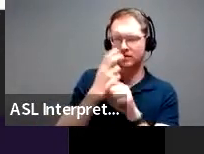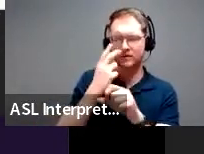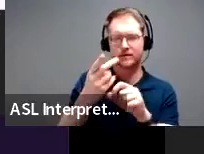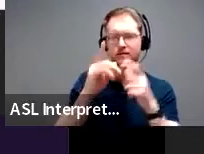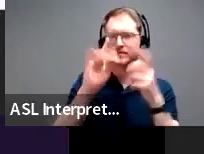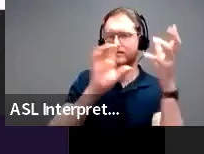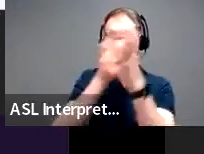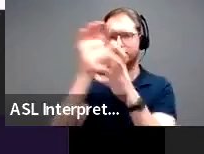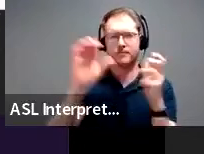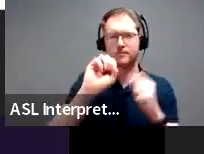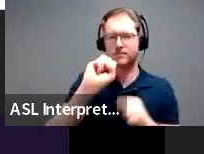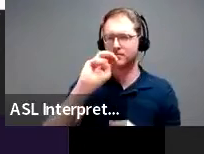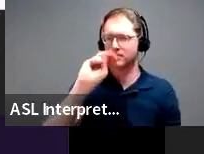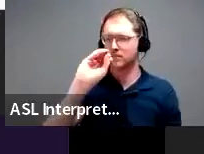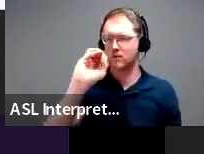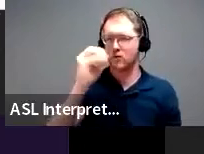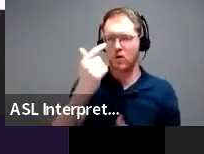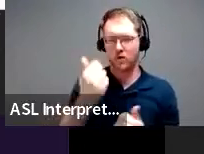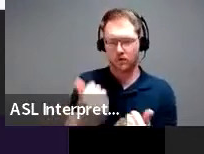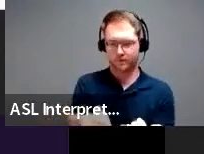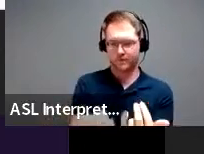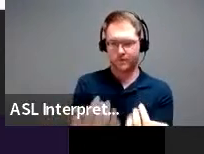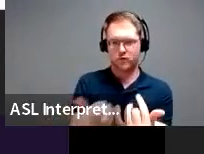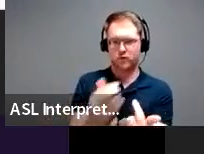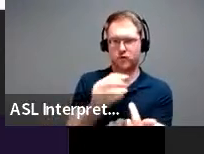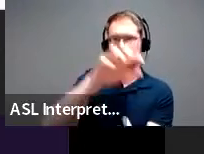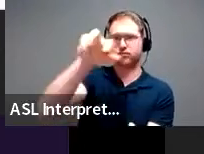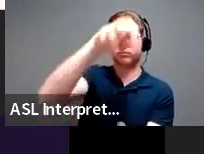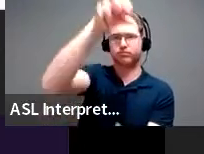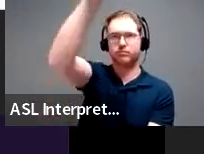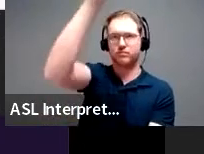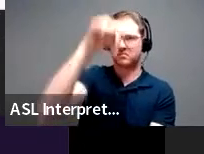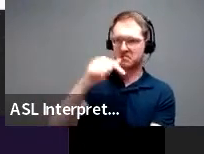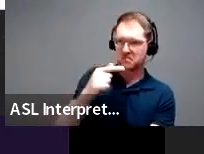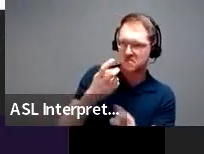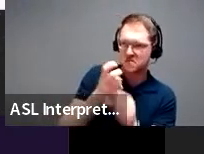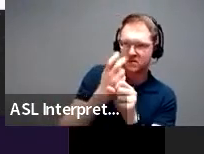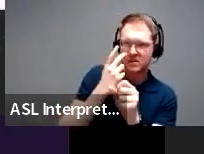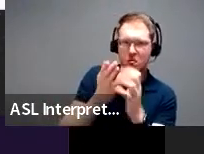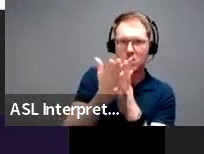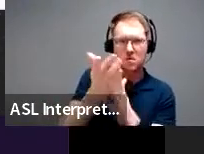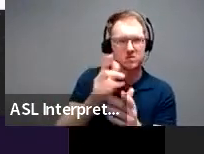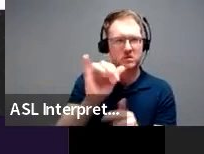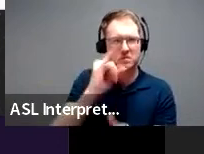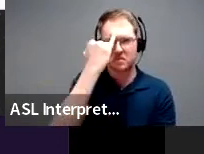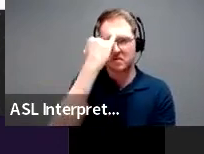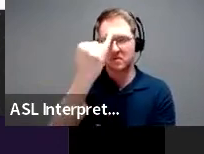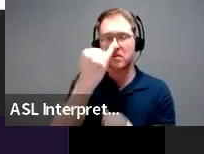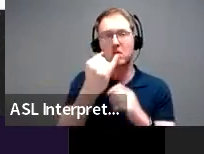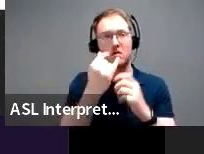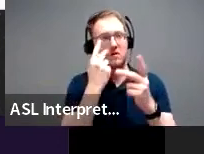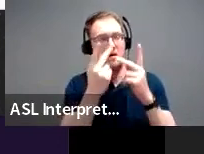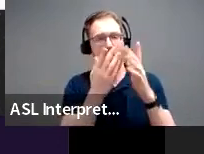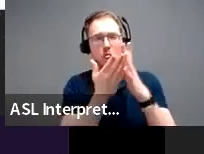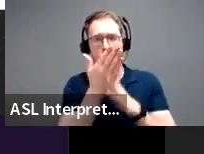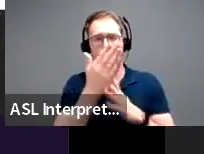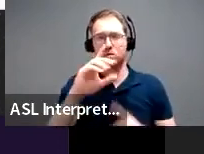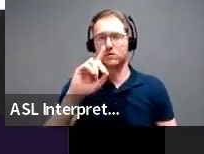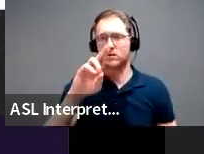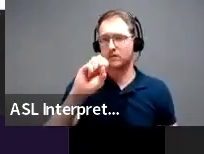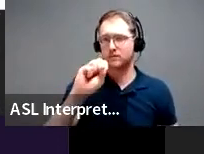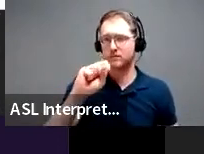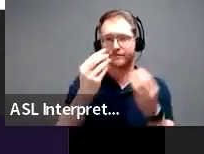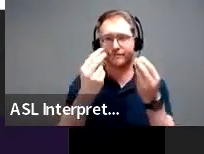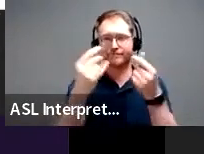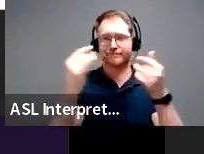to see through a fireplace smokestack as the smoke is billowing out, seeing through the dust in the infrared